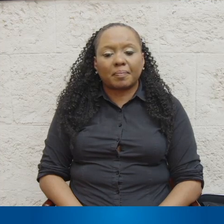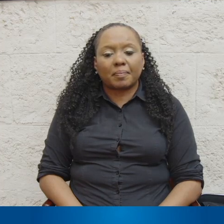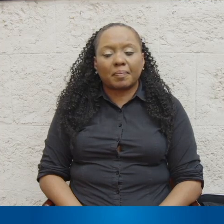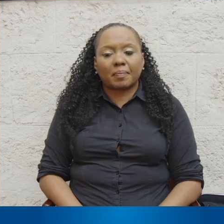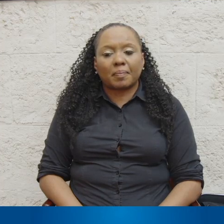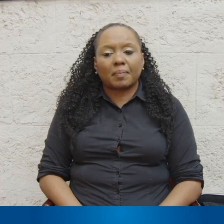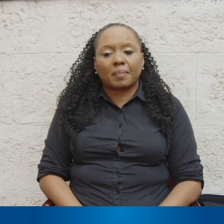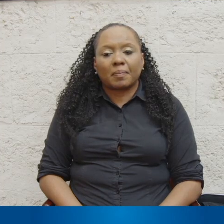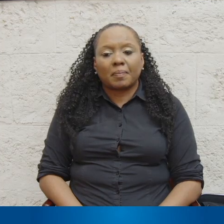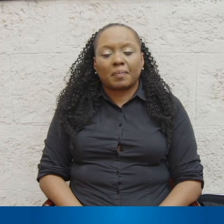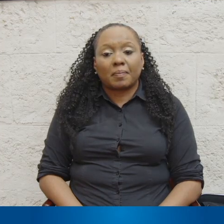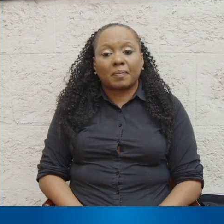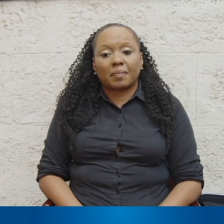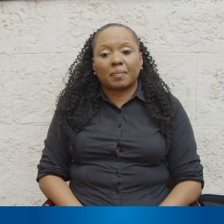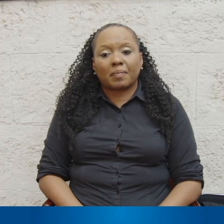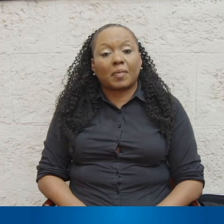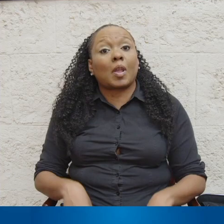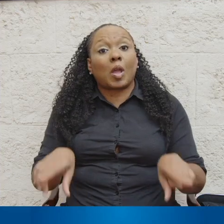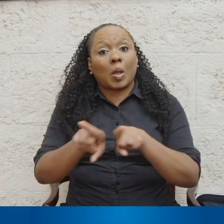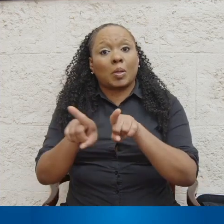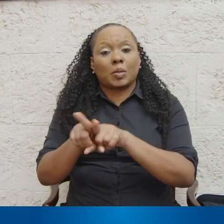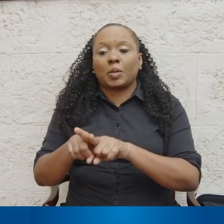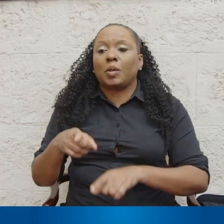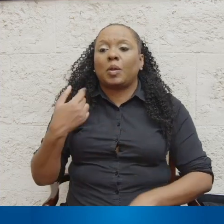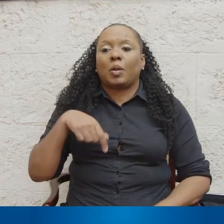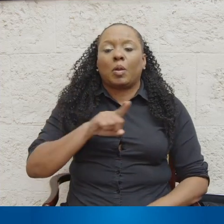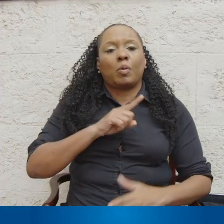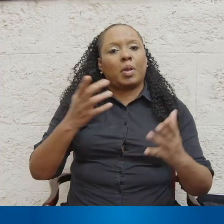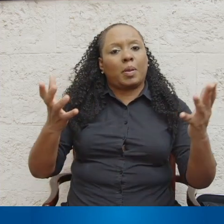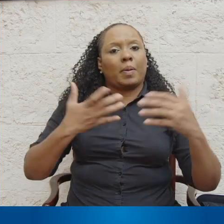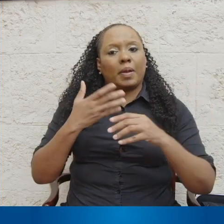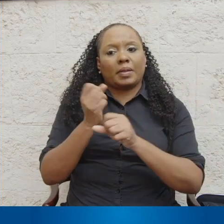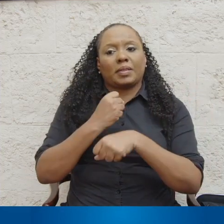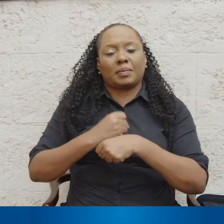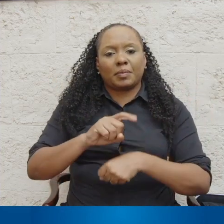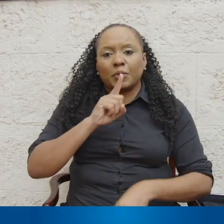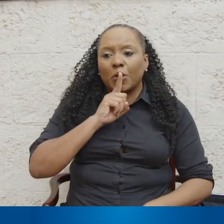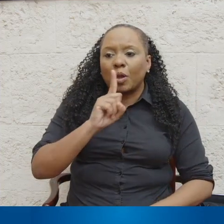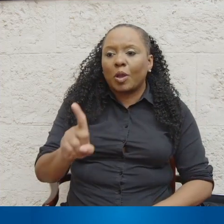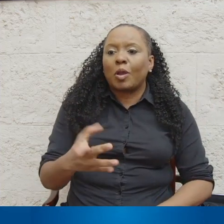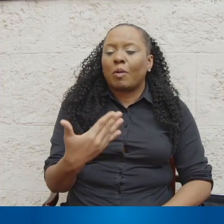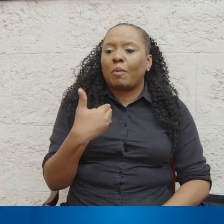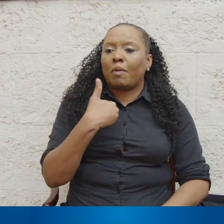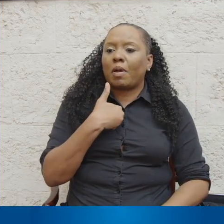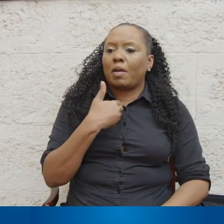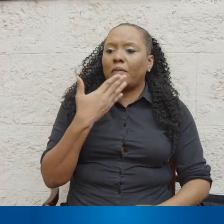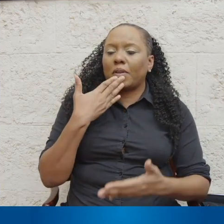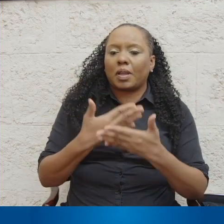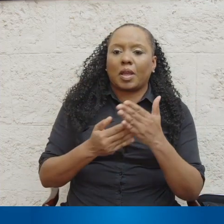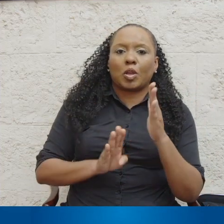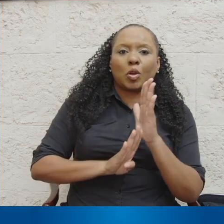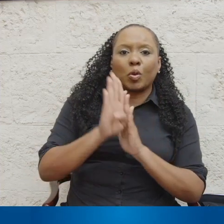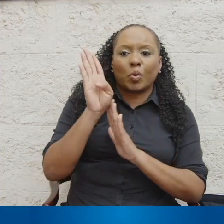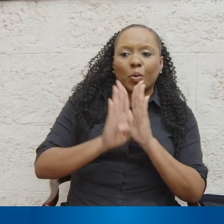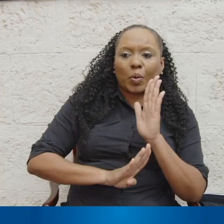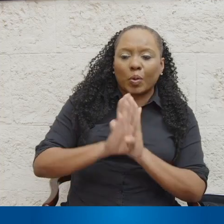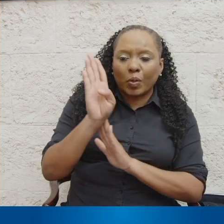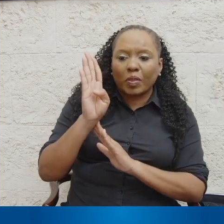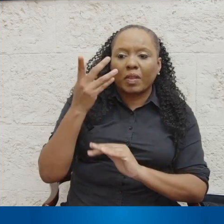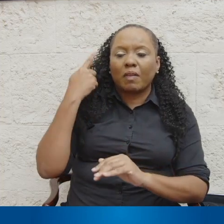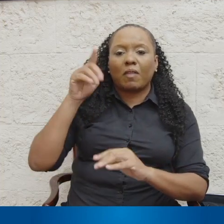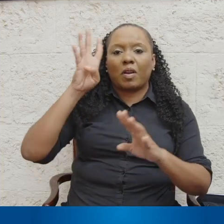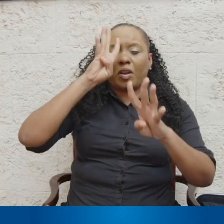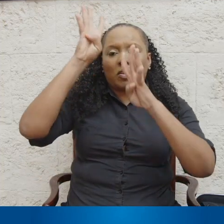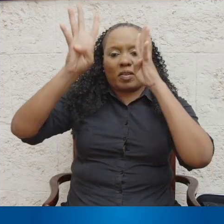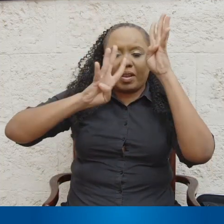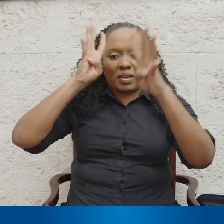is working to make sure that we can bring a level of growth in the creative industries and in the creative